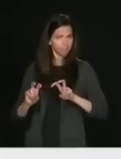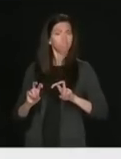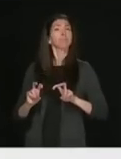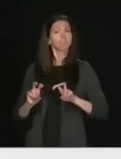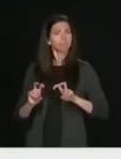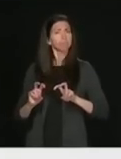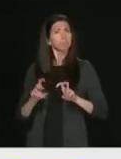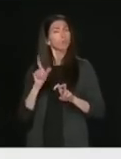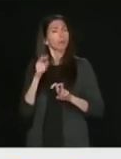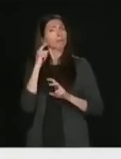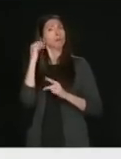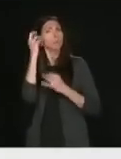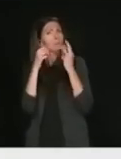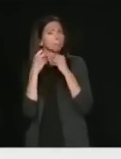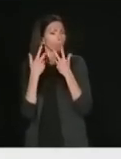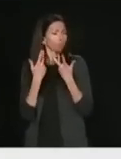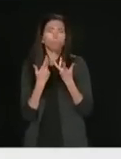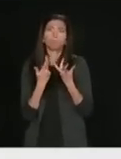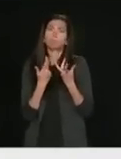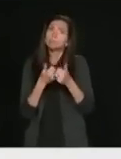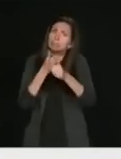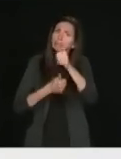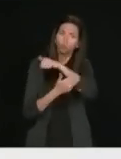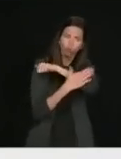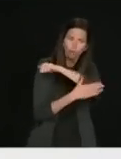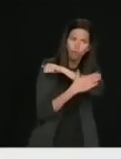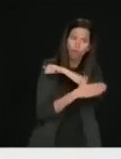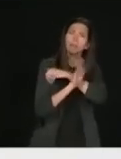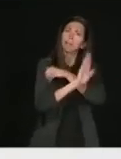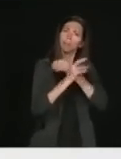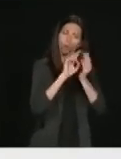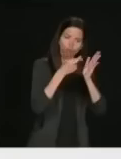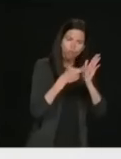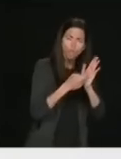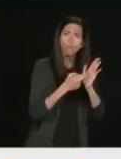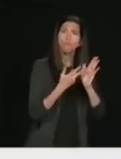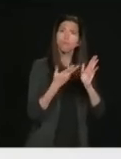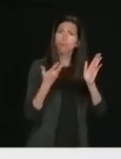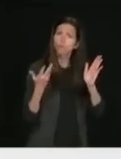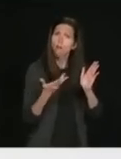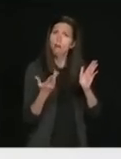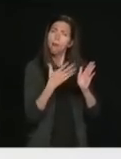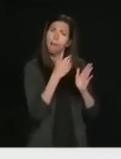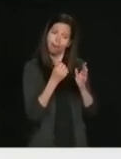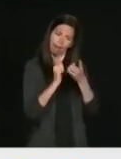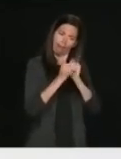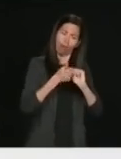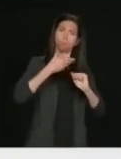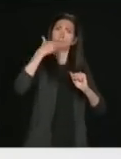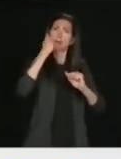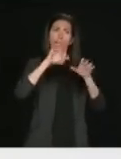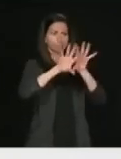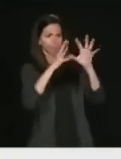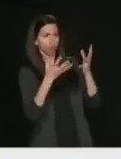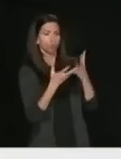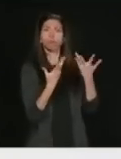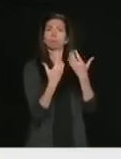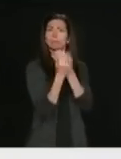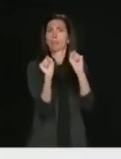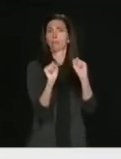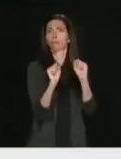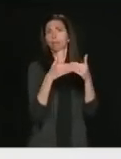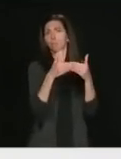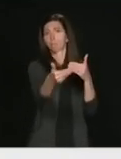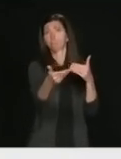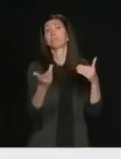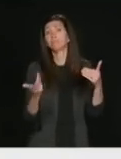be able to do the kinds of things that are absolutely necessary in keeping everyone around the world safe. That